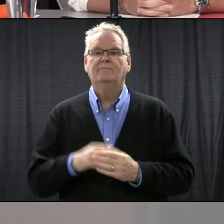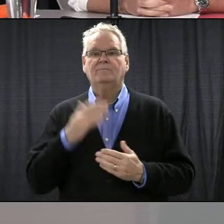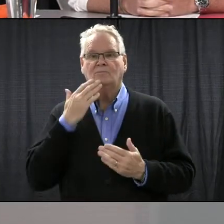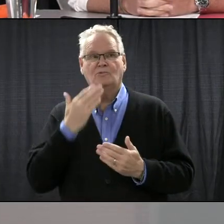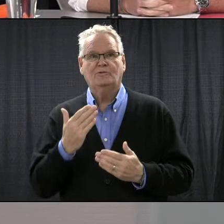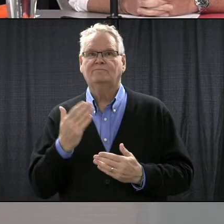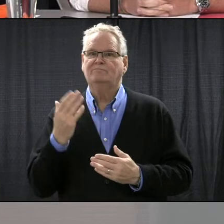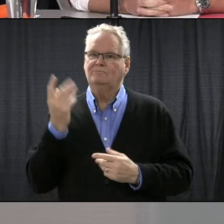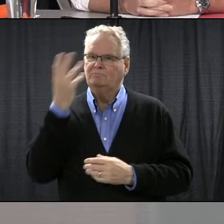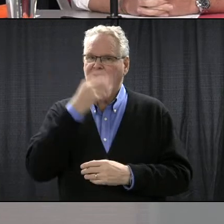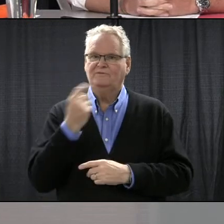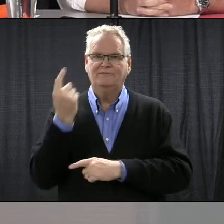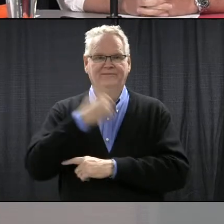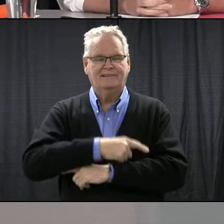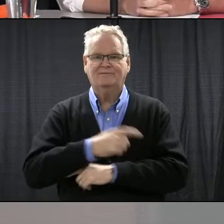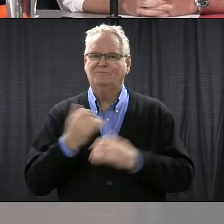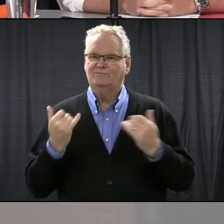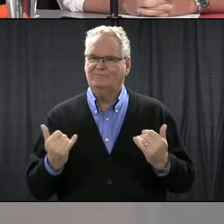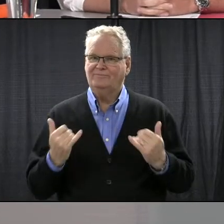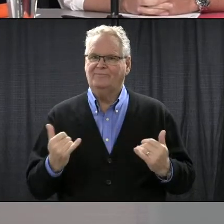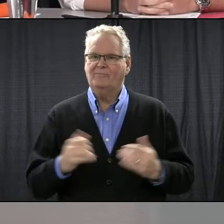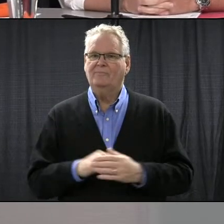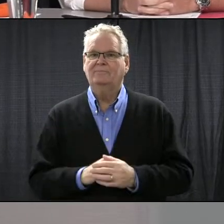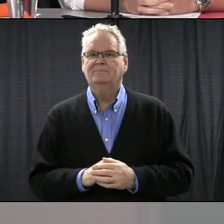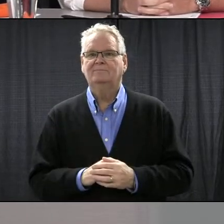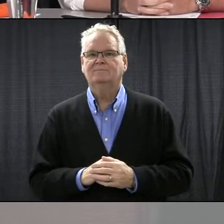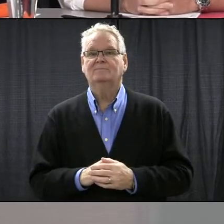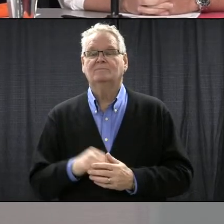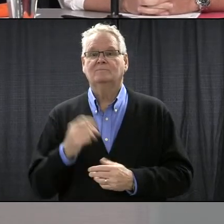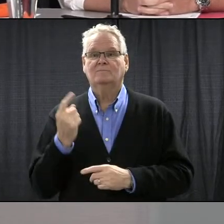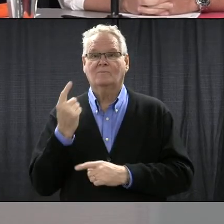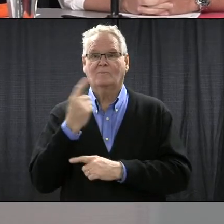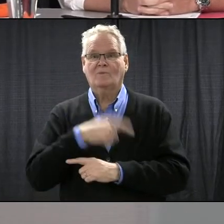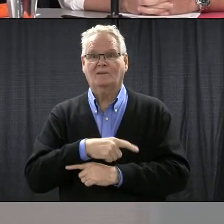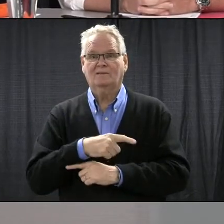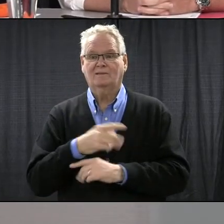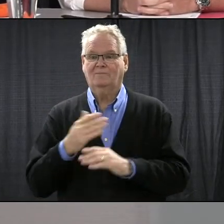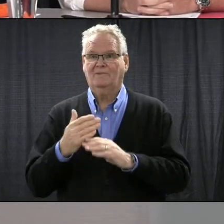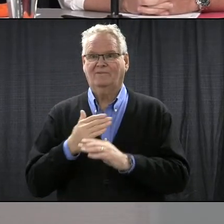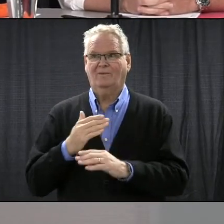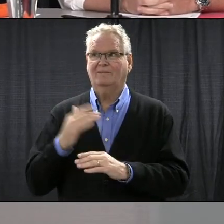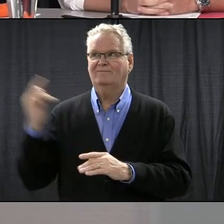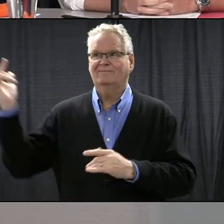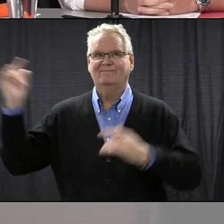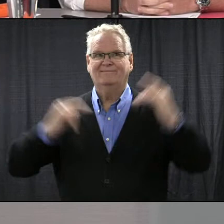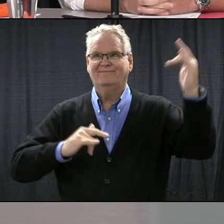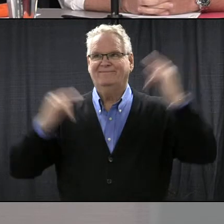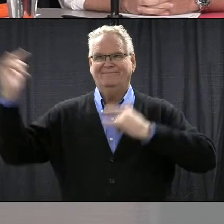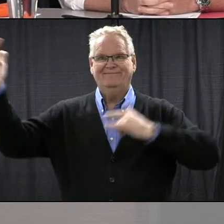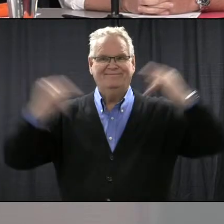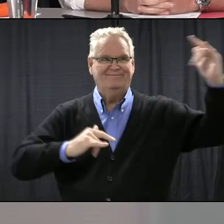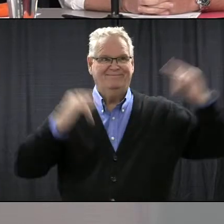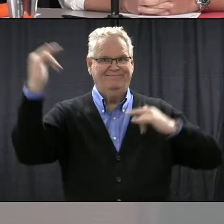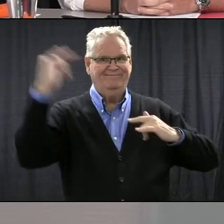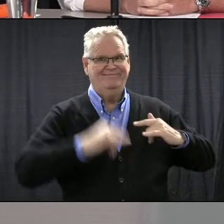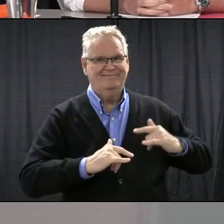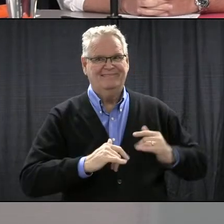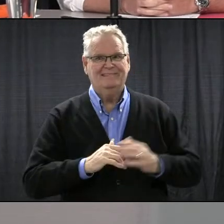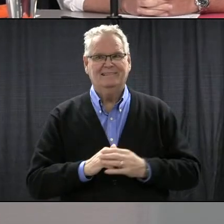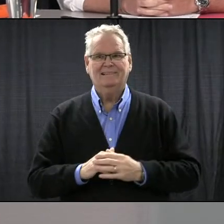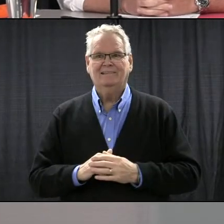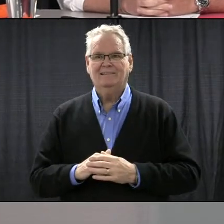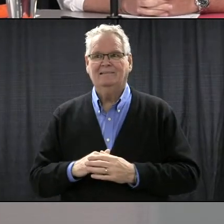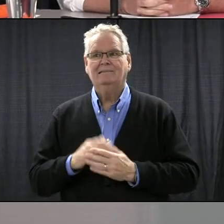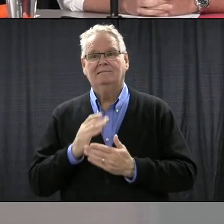of reopening to the rest of Canada. I know some people are nervous at home about that, but we have hit our milestones that we set in